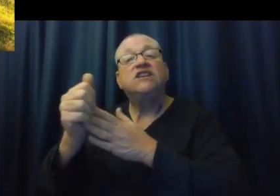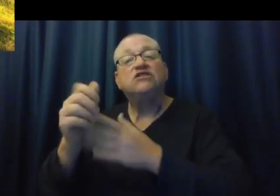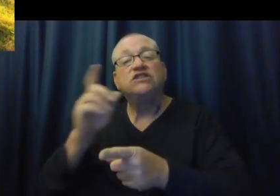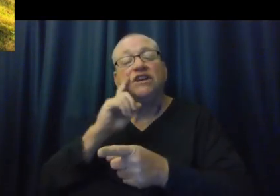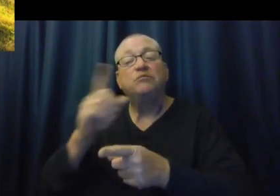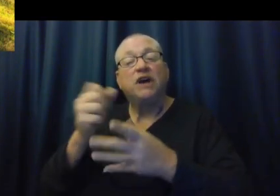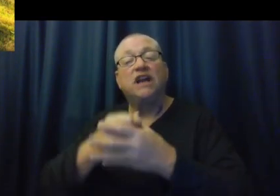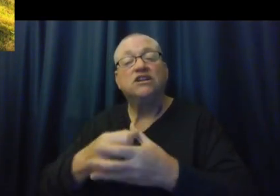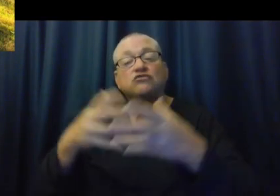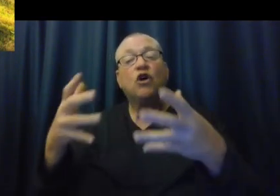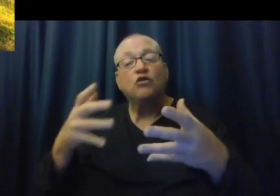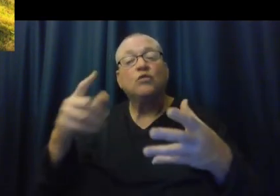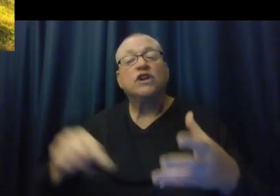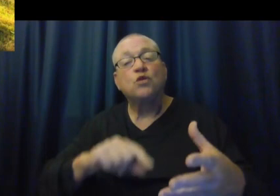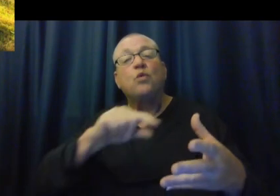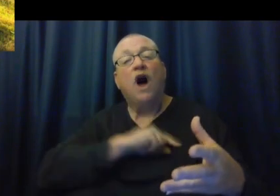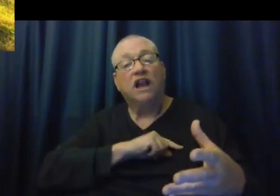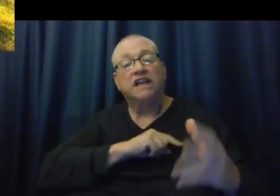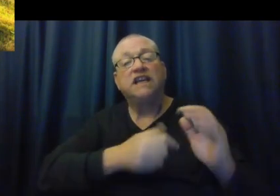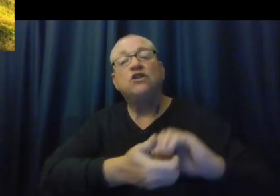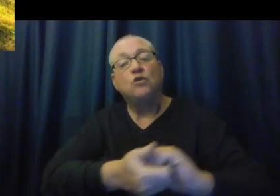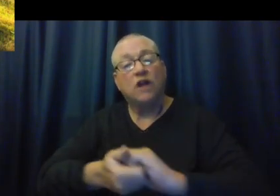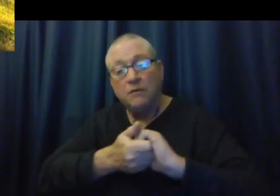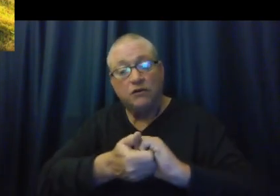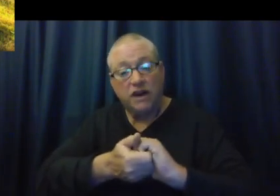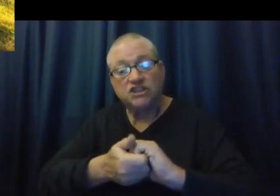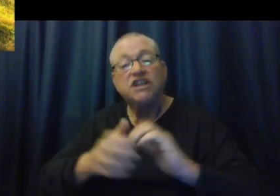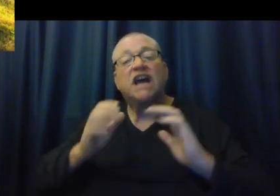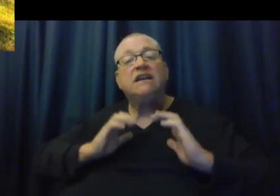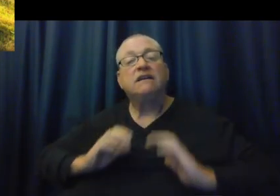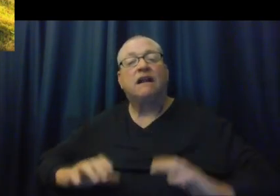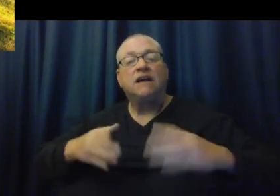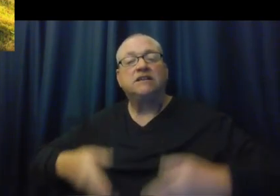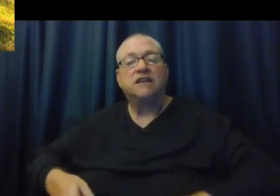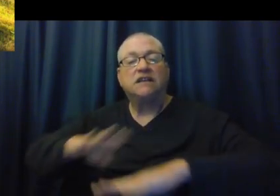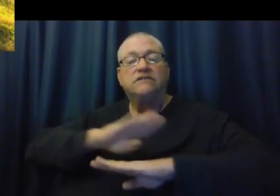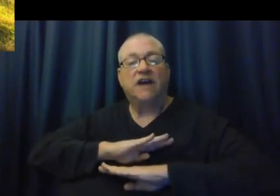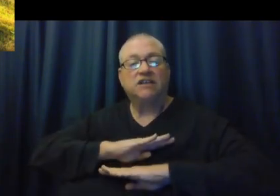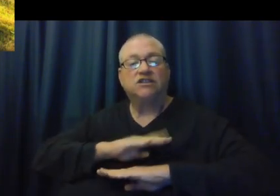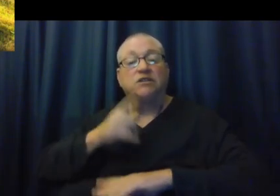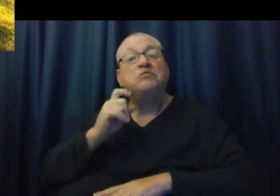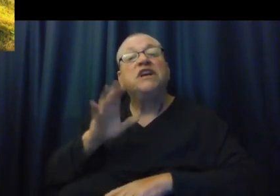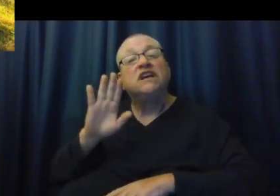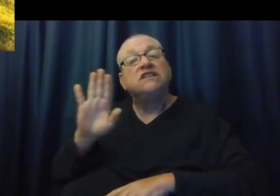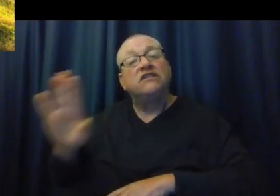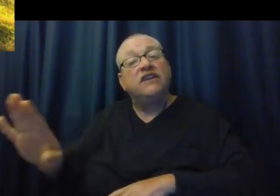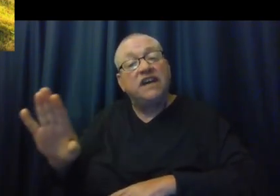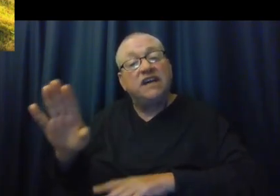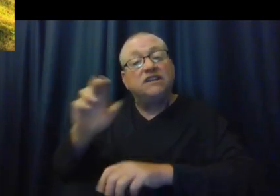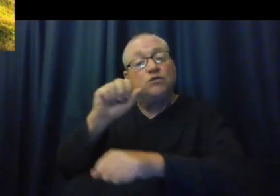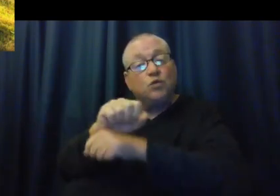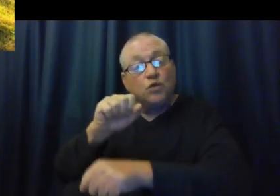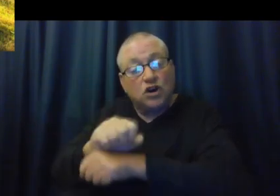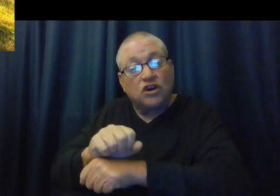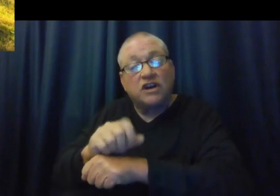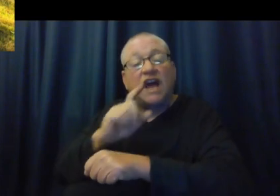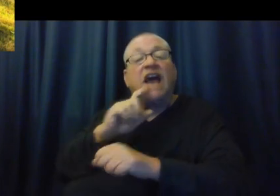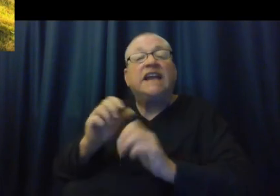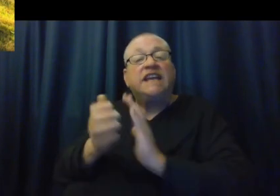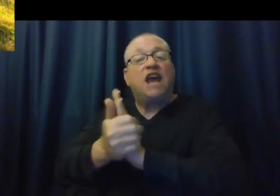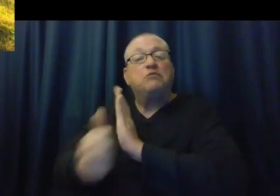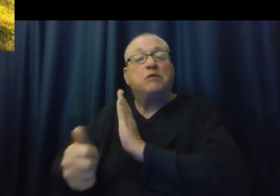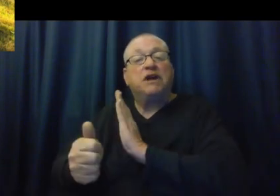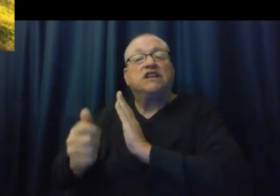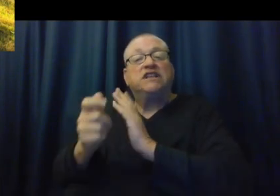Copy Center has shown demonstrated growth with a focus on quality, collaboration, and client satisfaction. Because of John's high performance